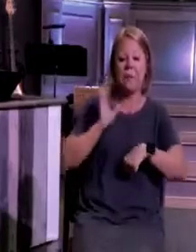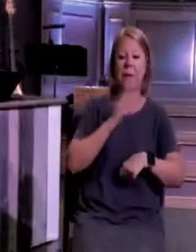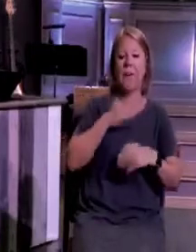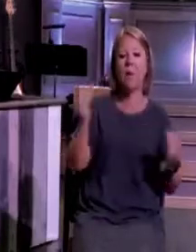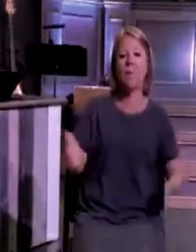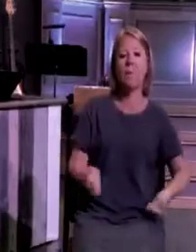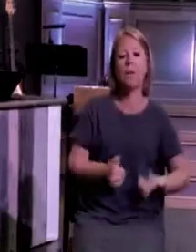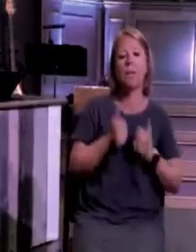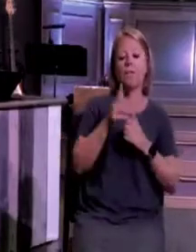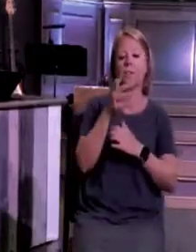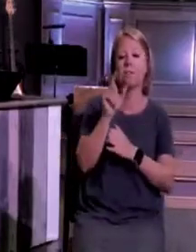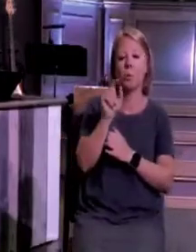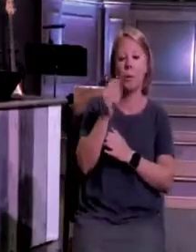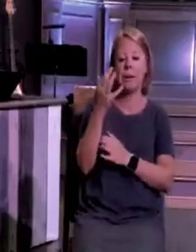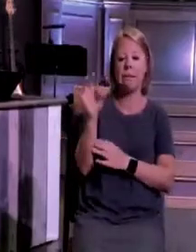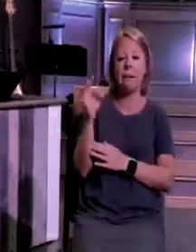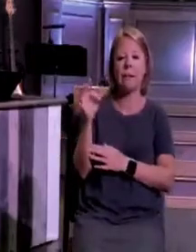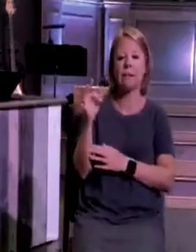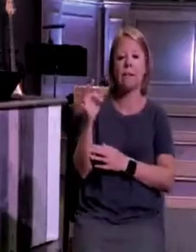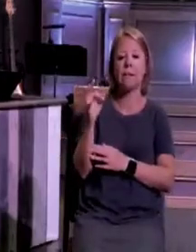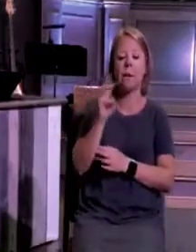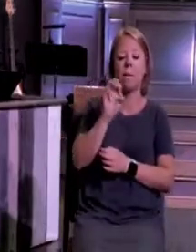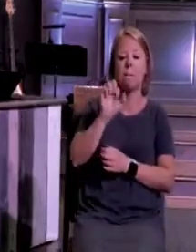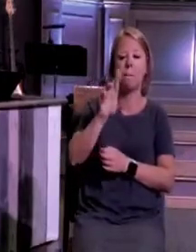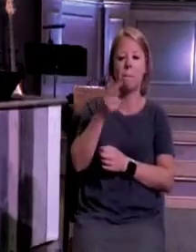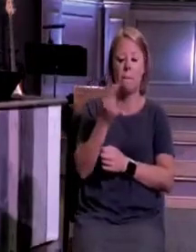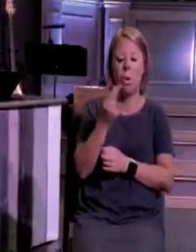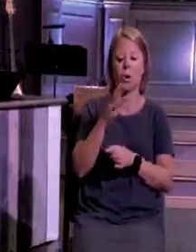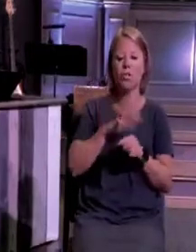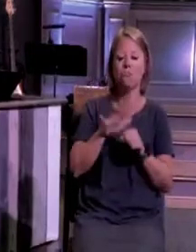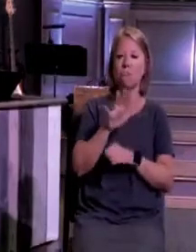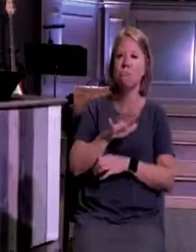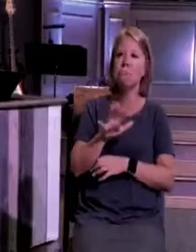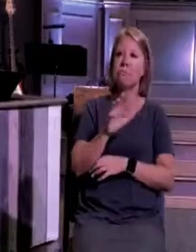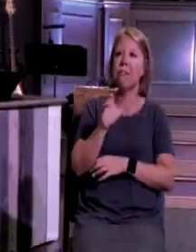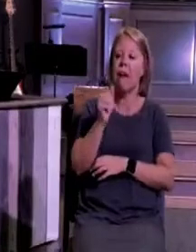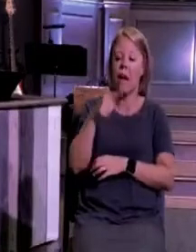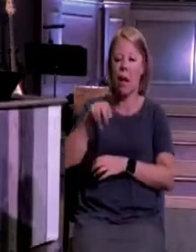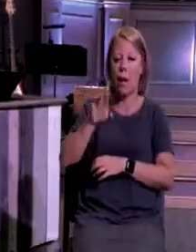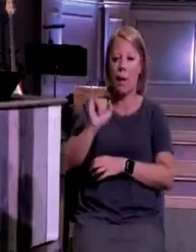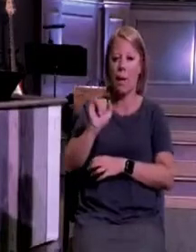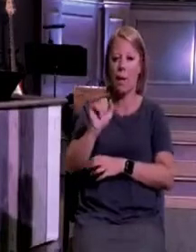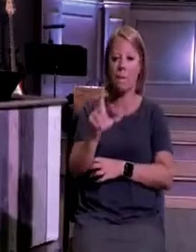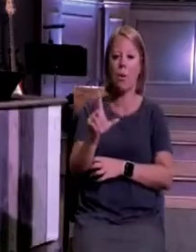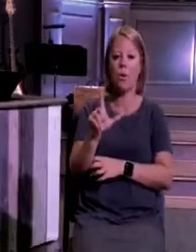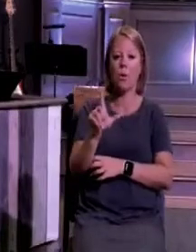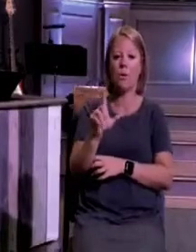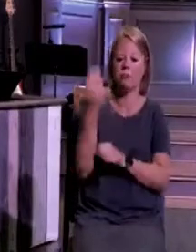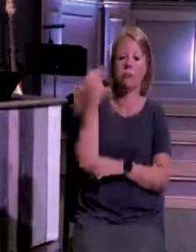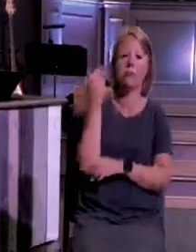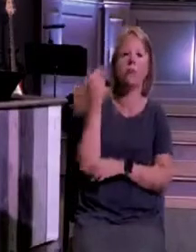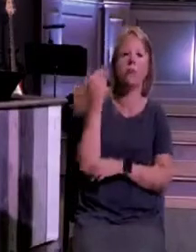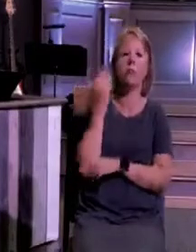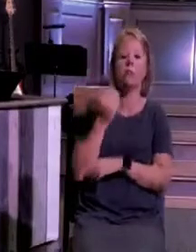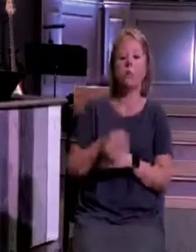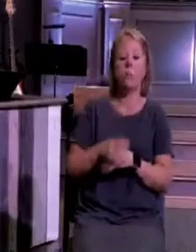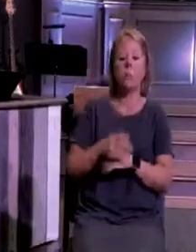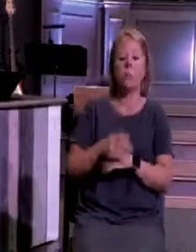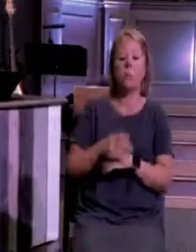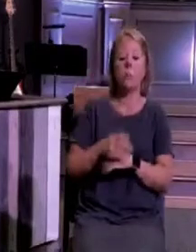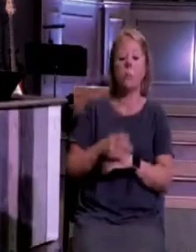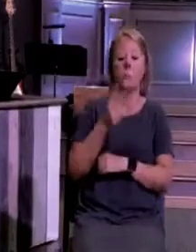of 2019, of March, April of 2019, over a year ago, past, we see